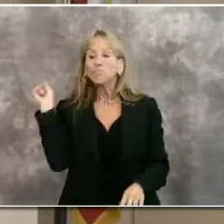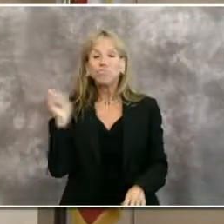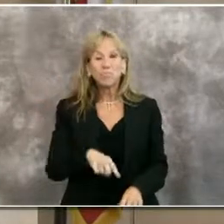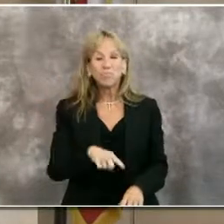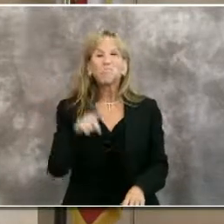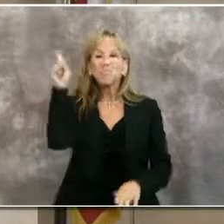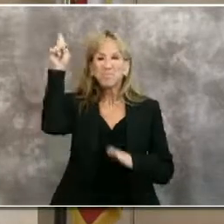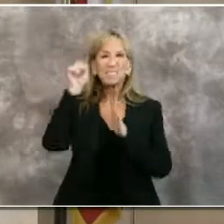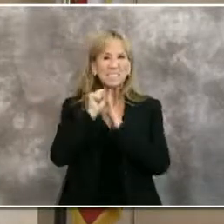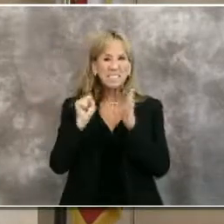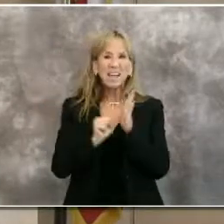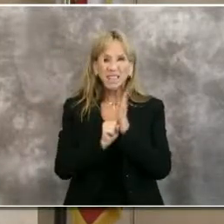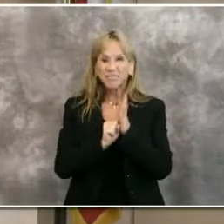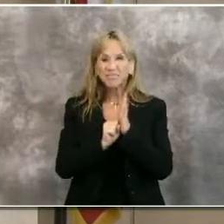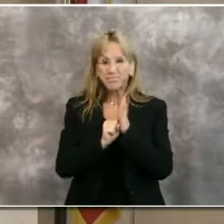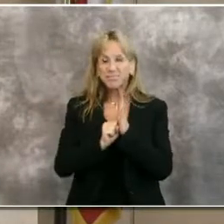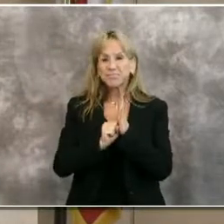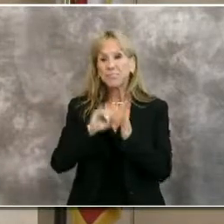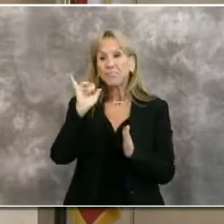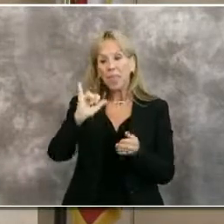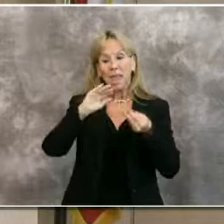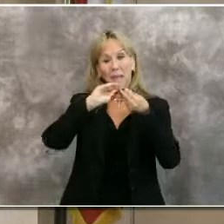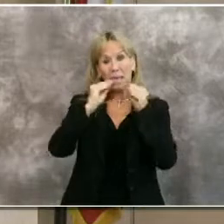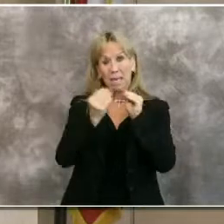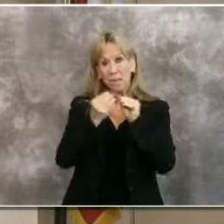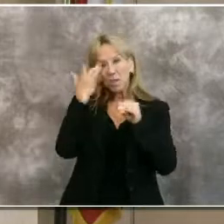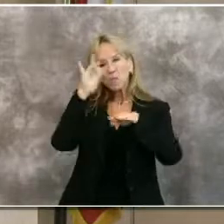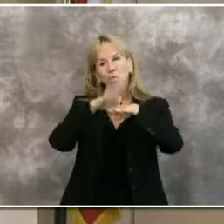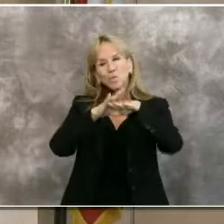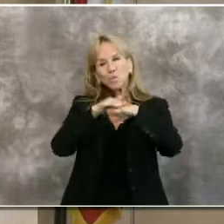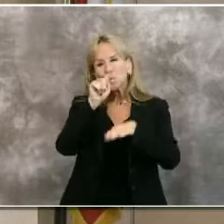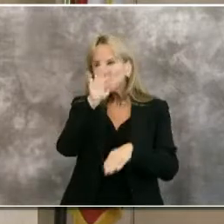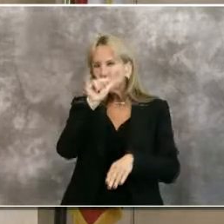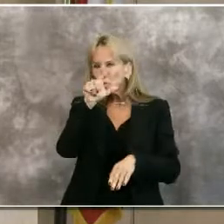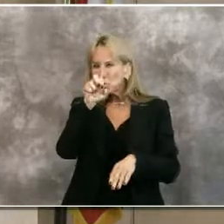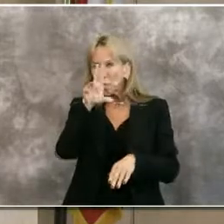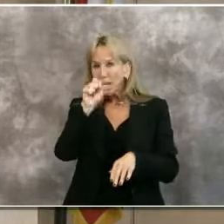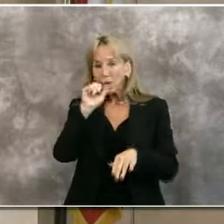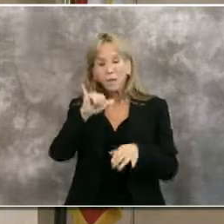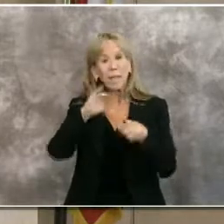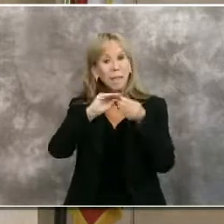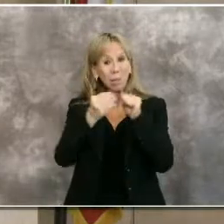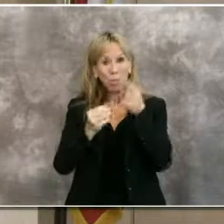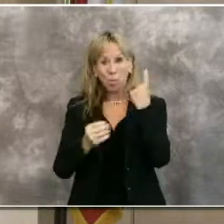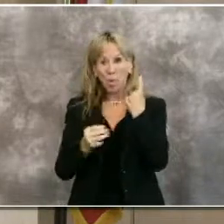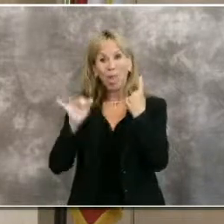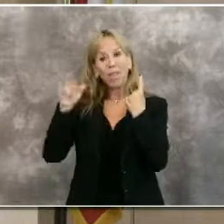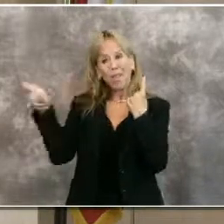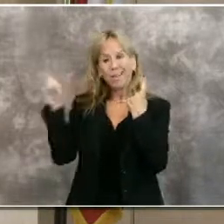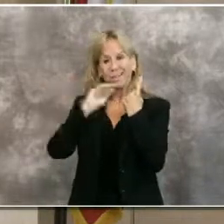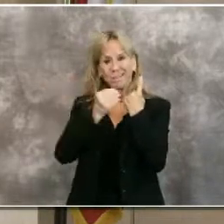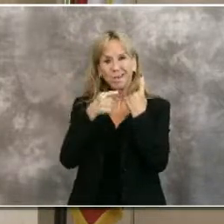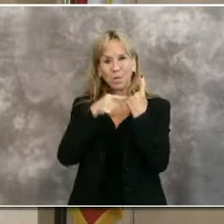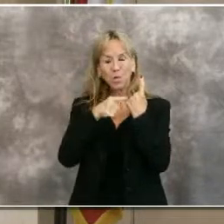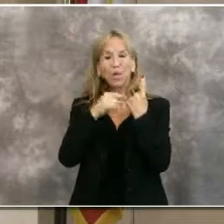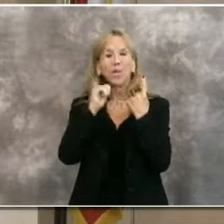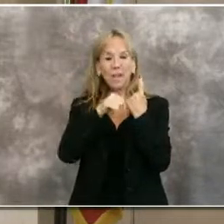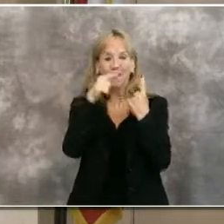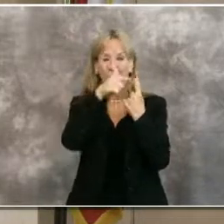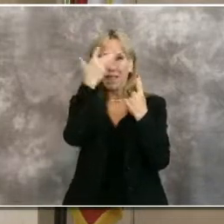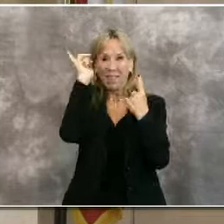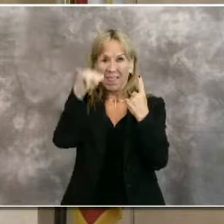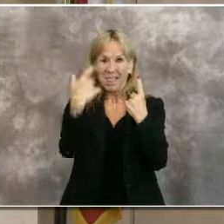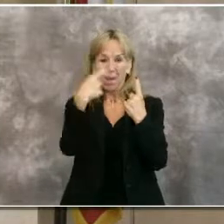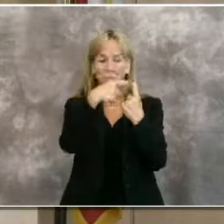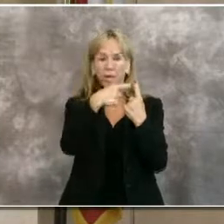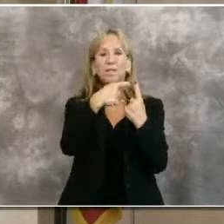and that metric, the trigger number one, is the metric that has placed us on the